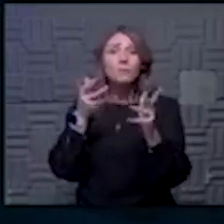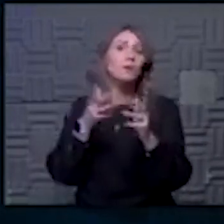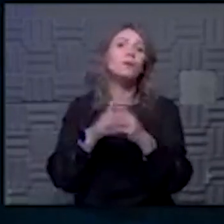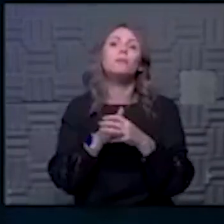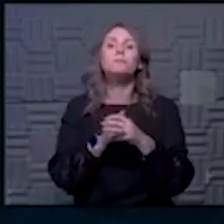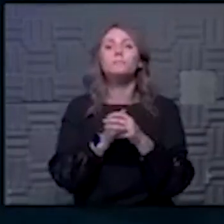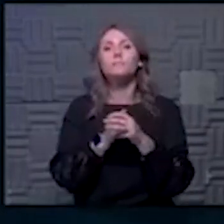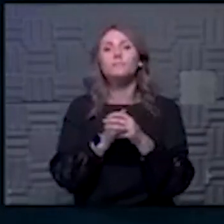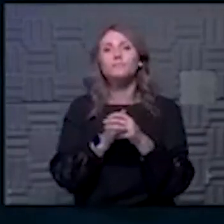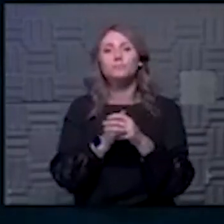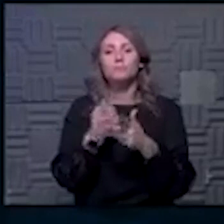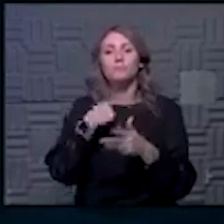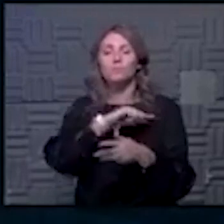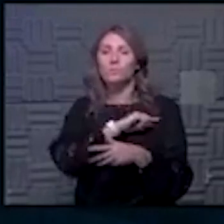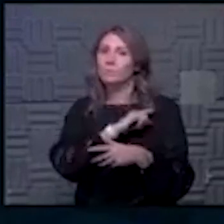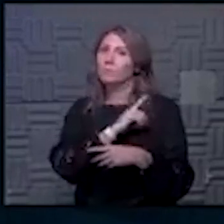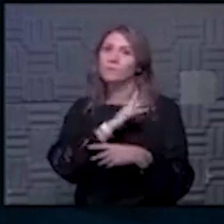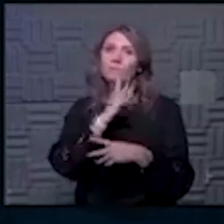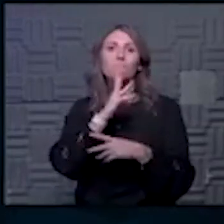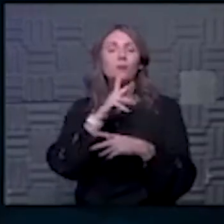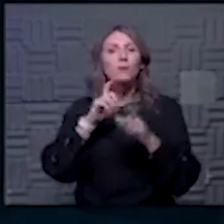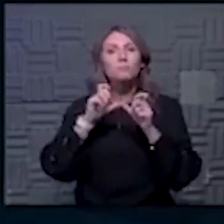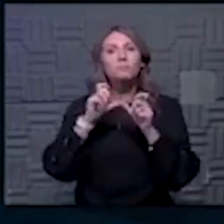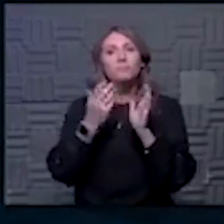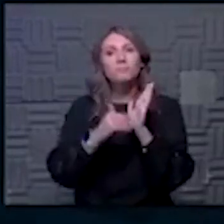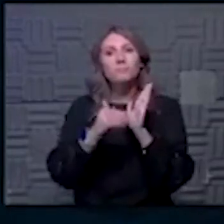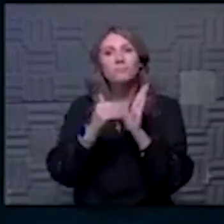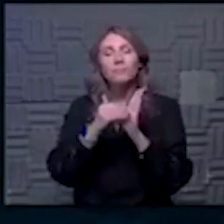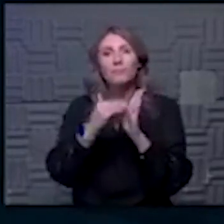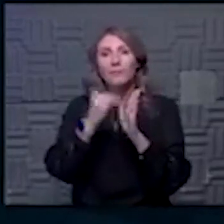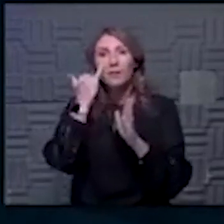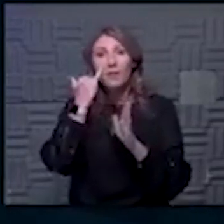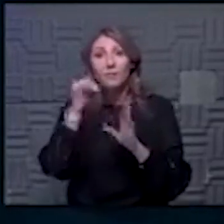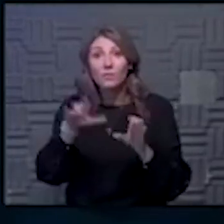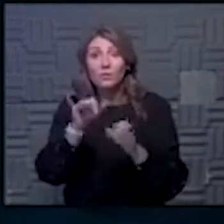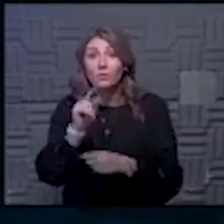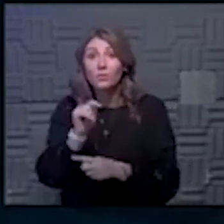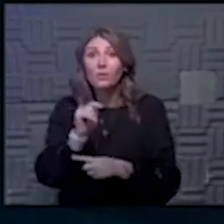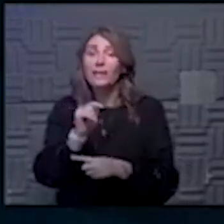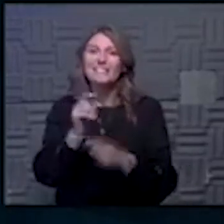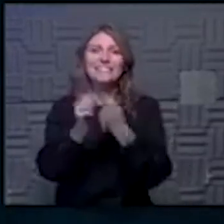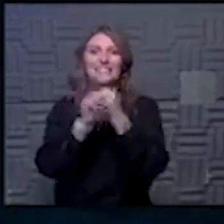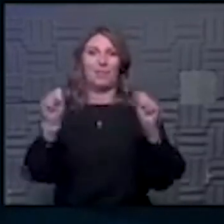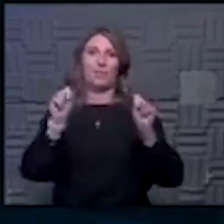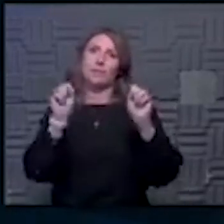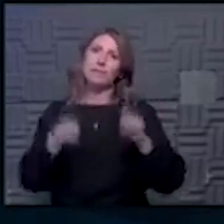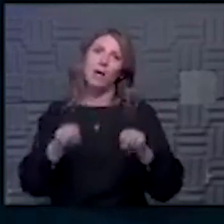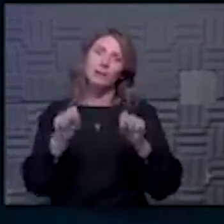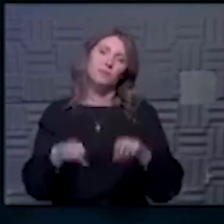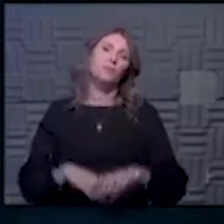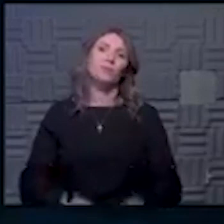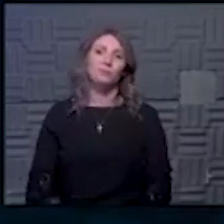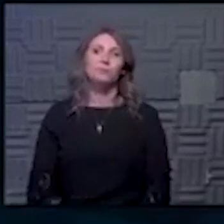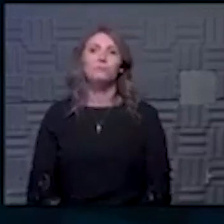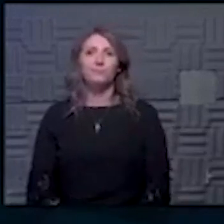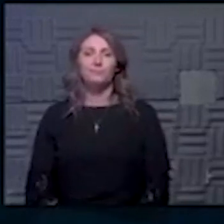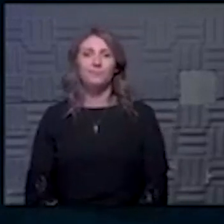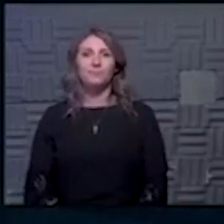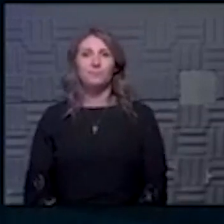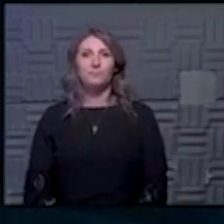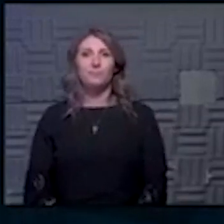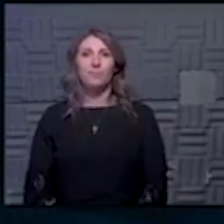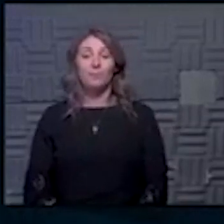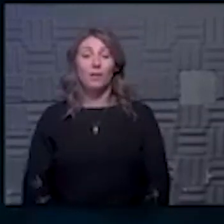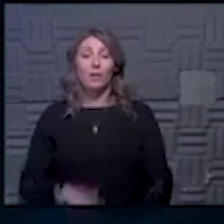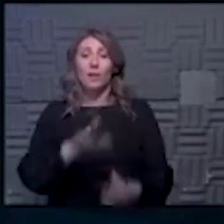about continuously, is if you're going to do it as safely as possible. And we've talked about those